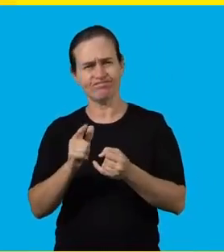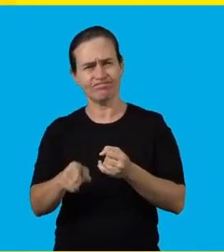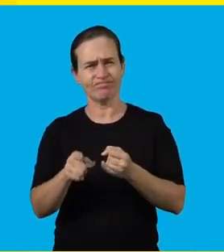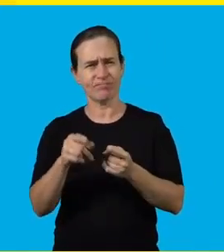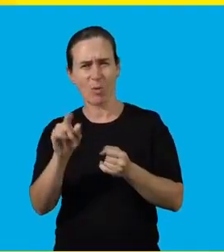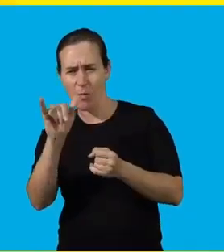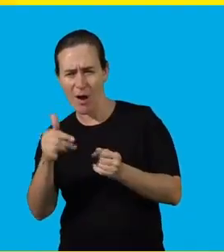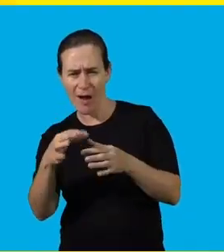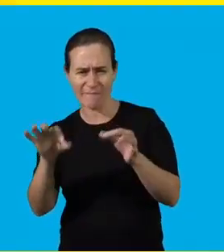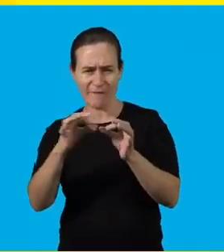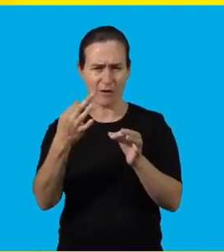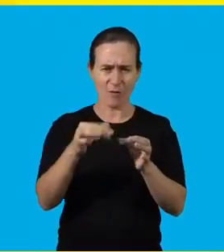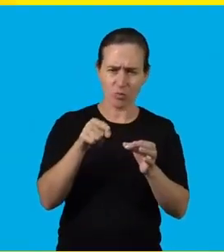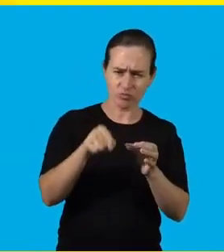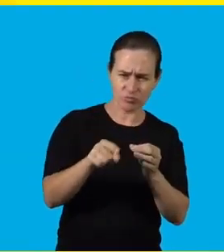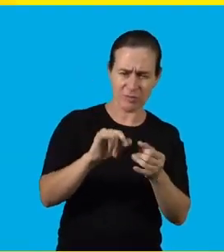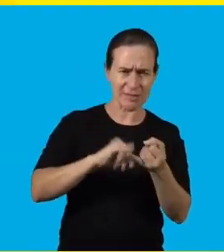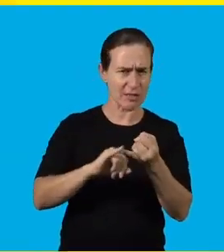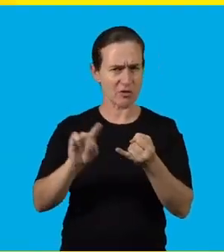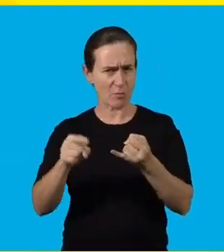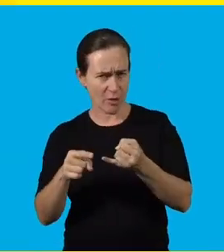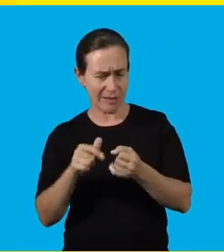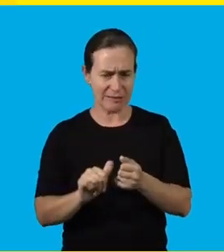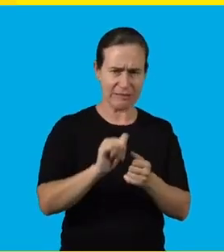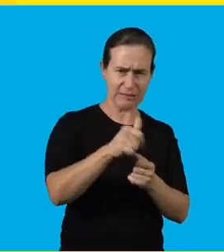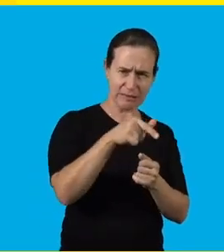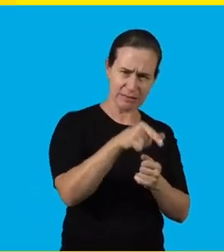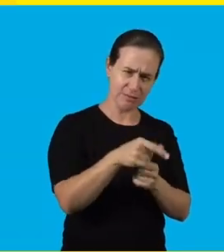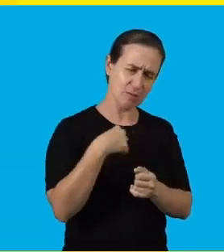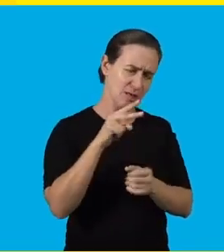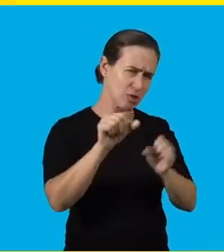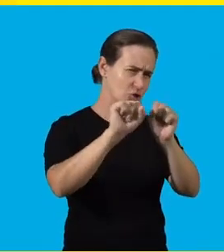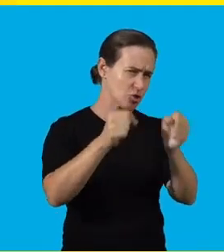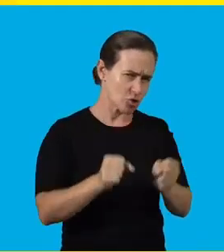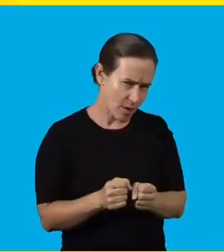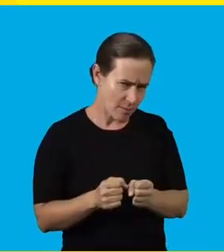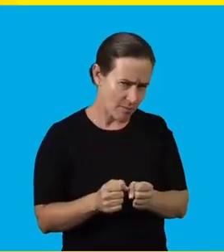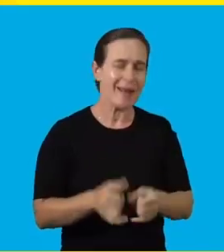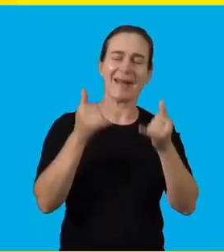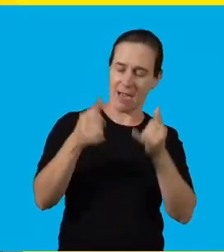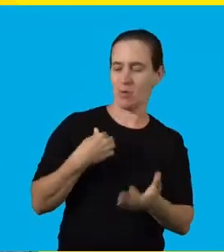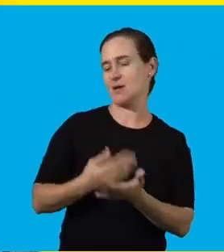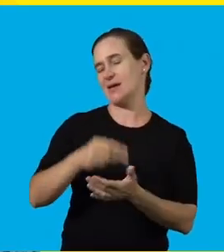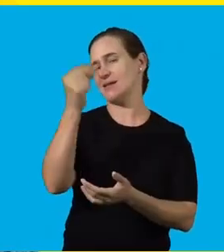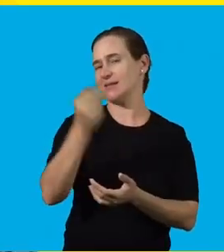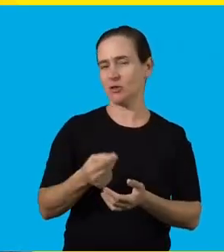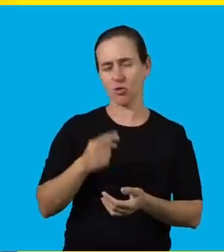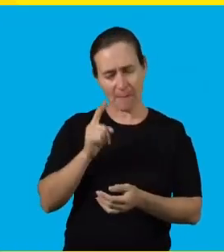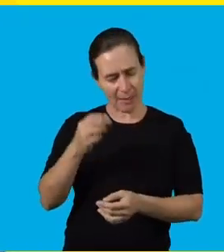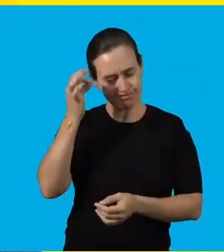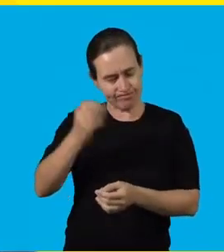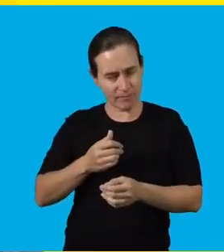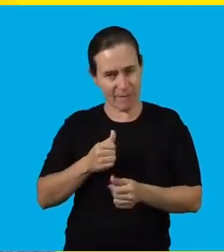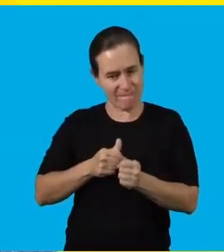the matching y values for those stationary points, and then we had to look at the shape, and now we sketch the graph, and that's